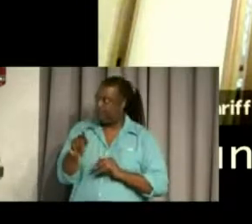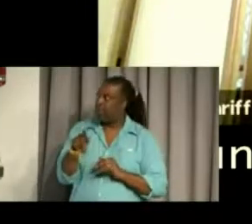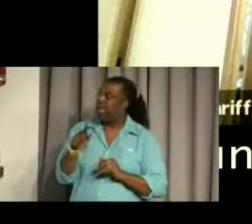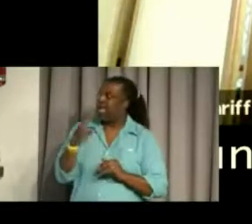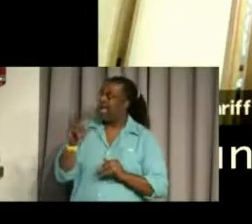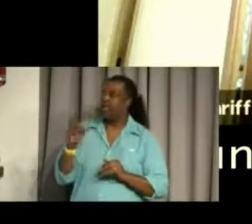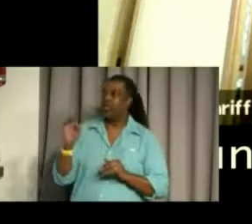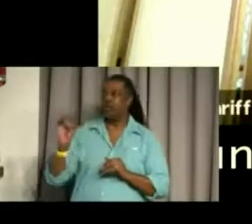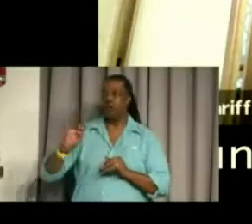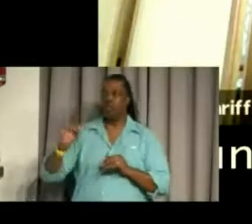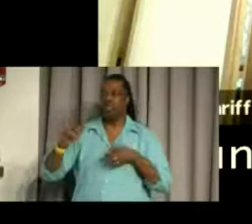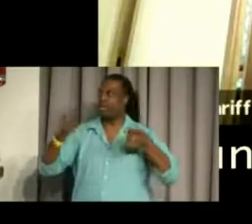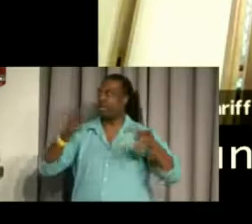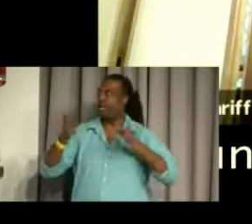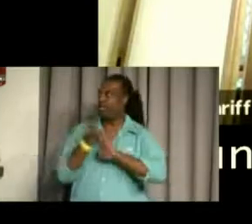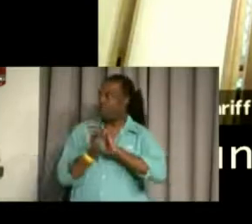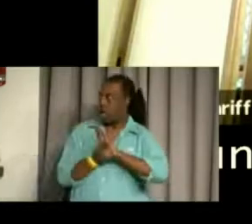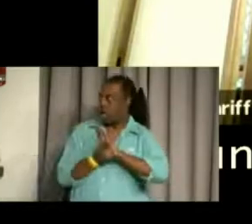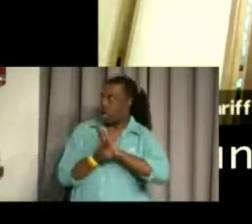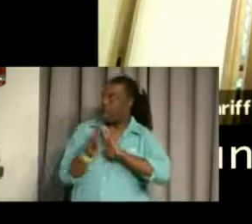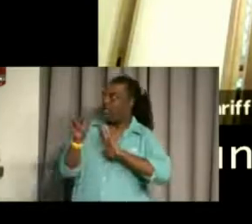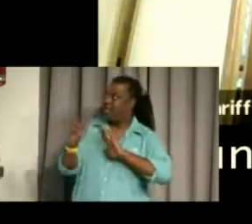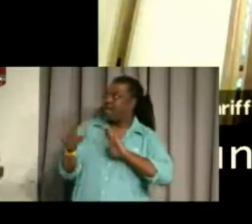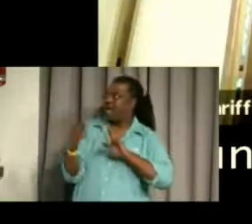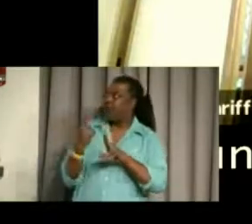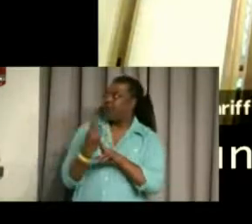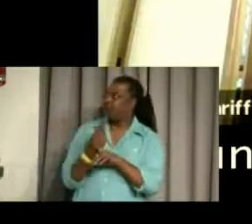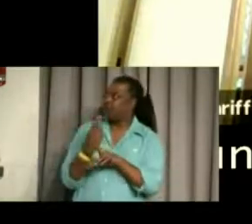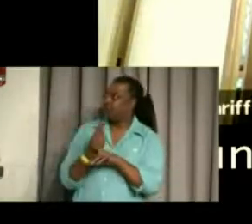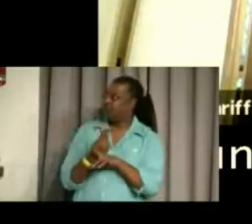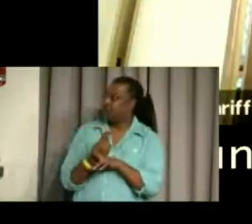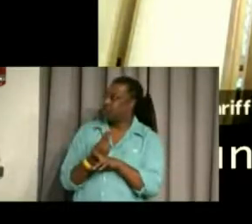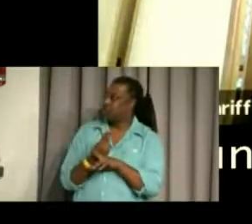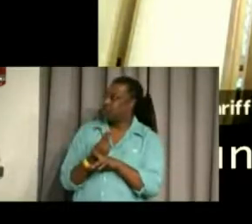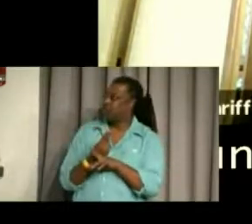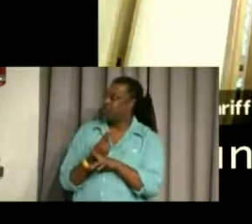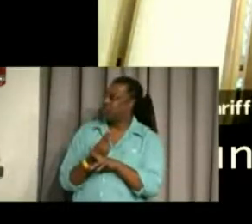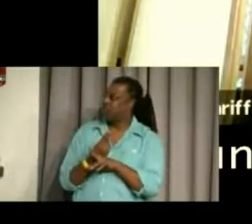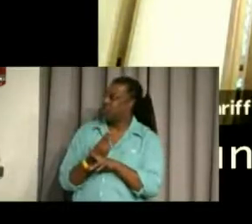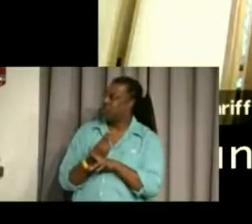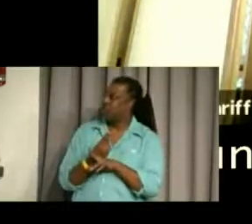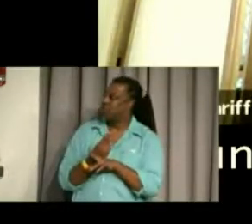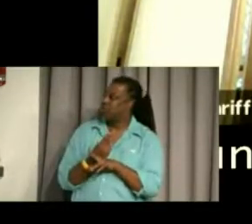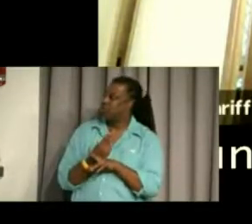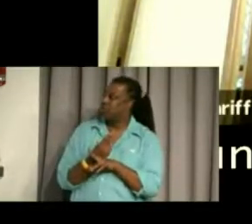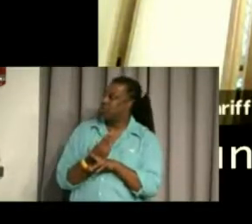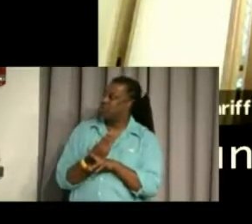manager law was a law that, I would even dare to say,